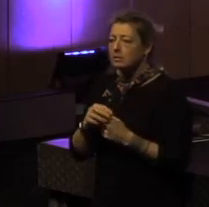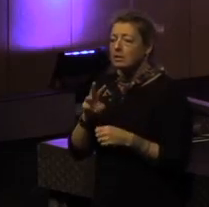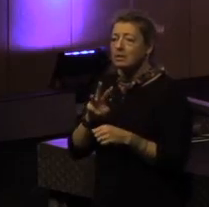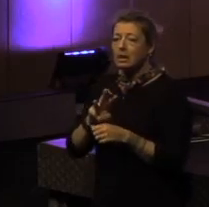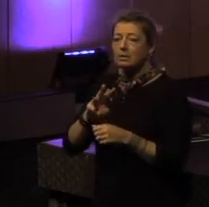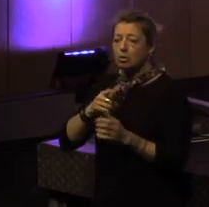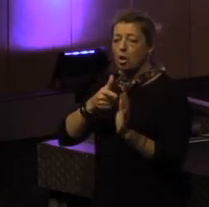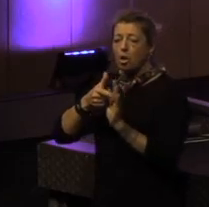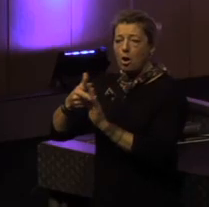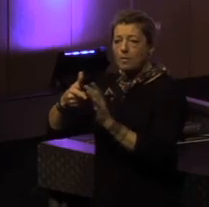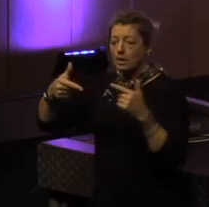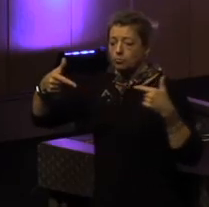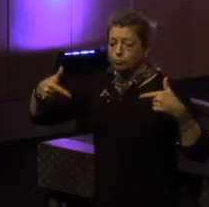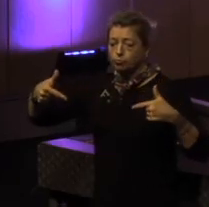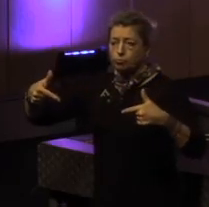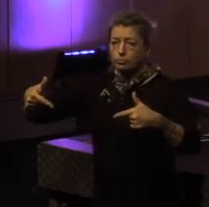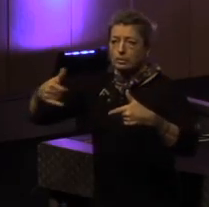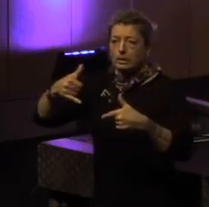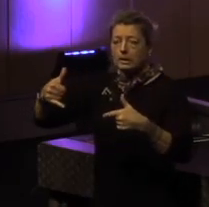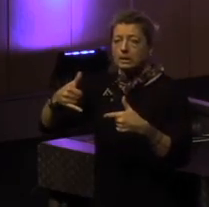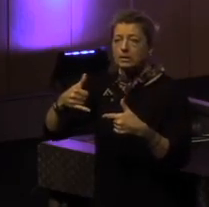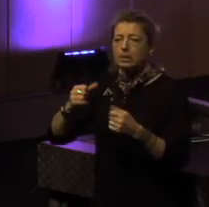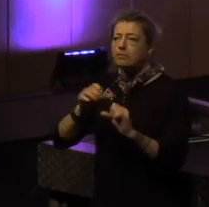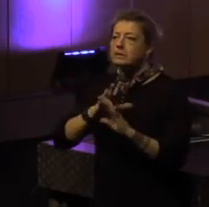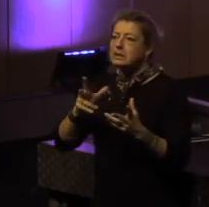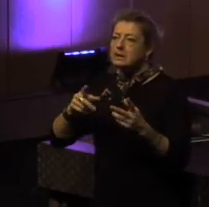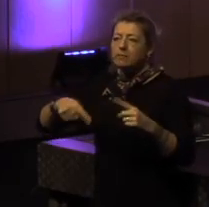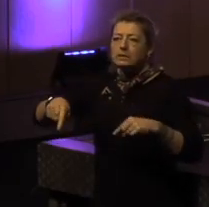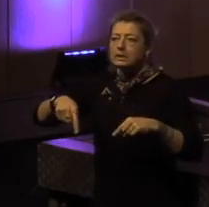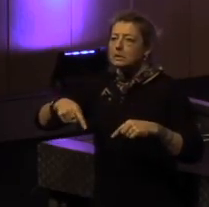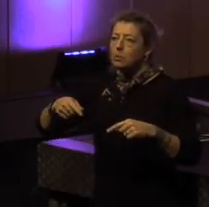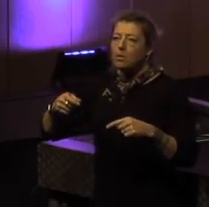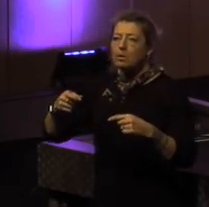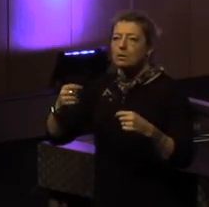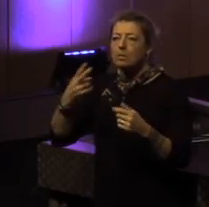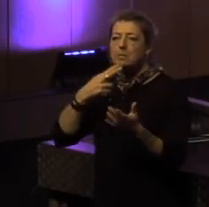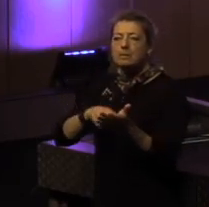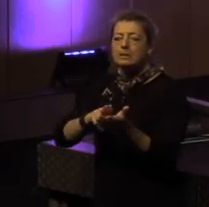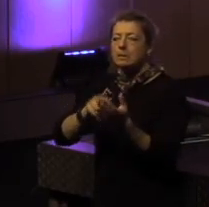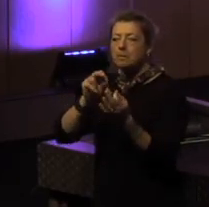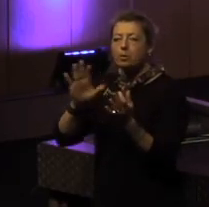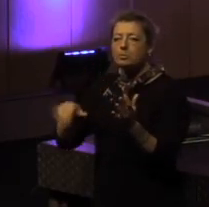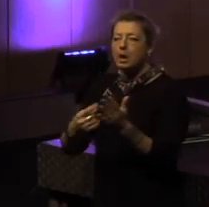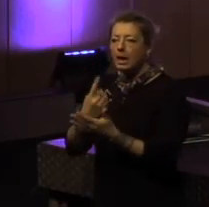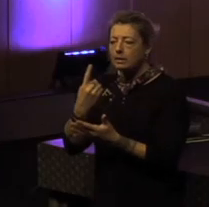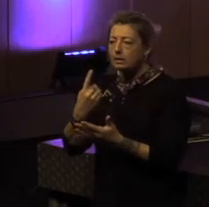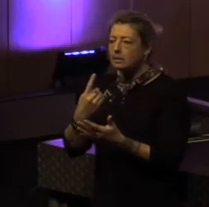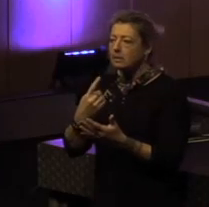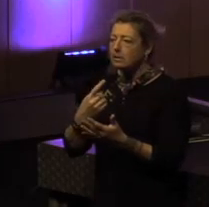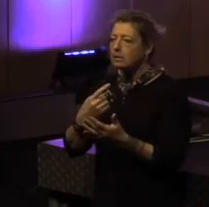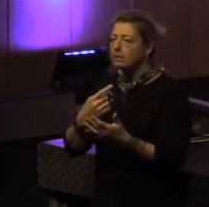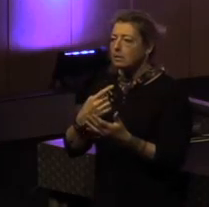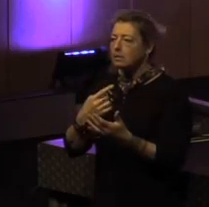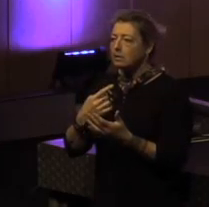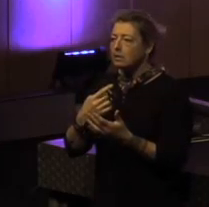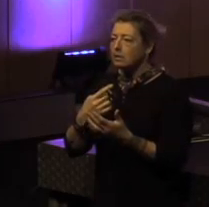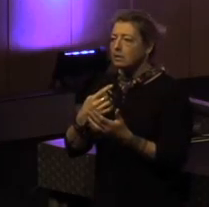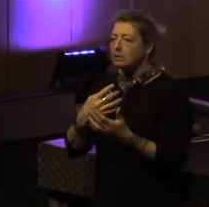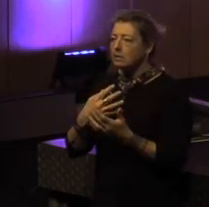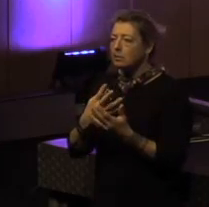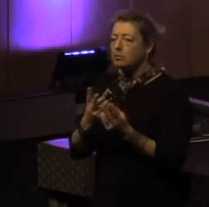of emergency. We want to know which emergency he's talking about because I live in a constant state of emergency.